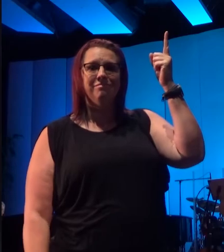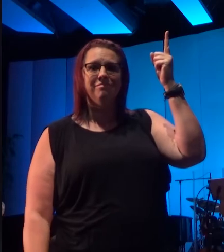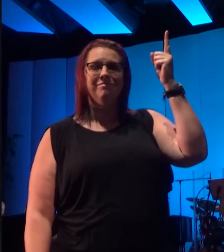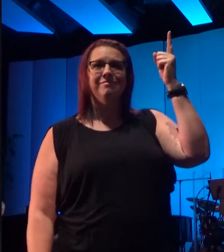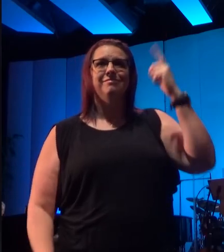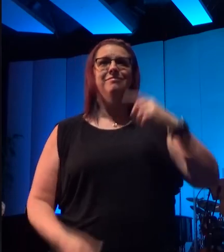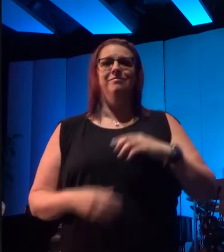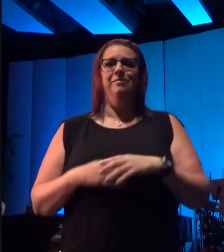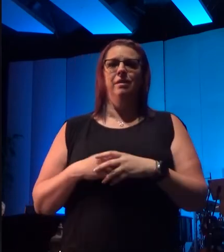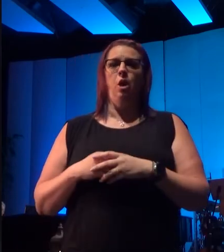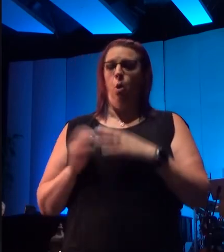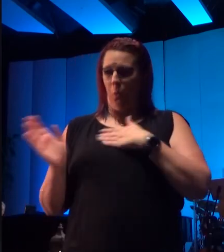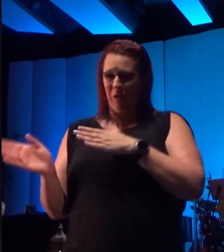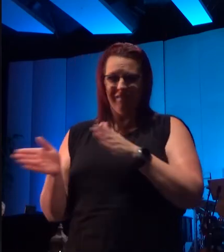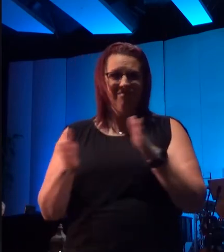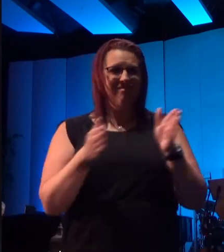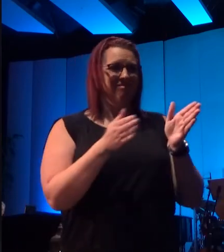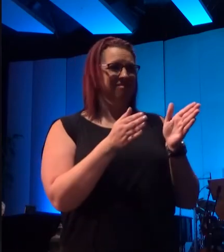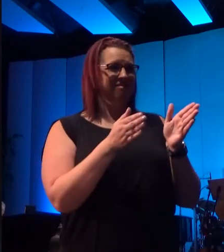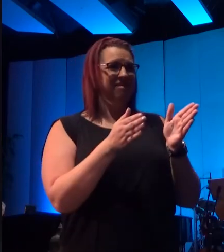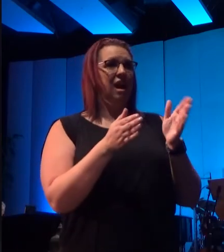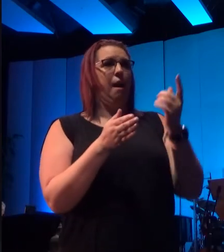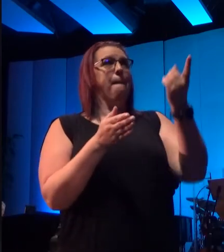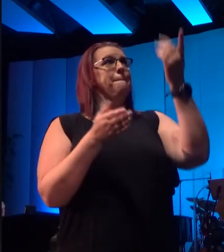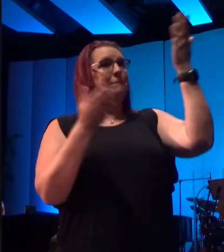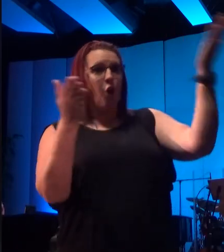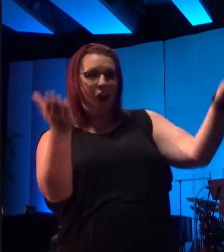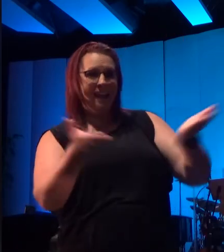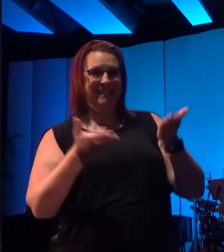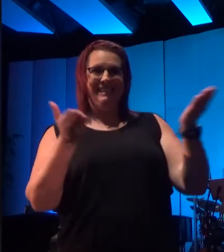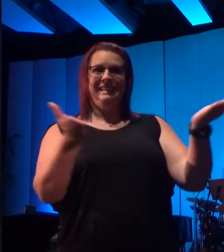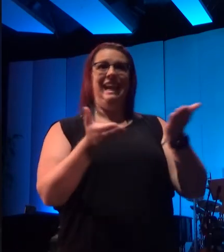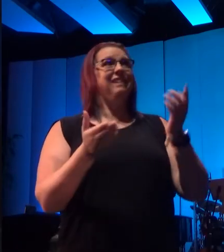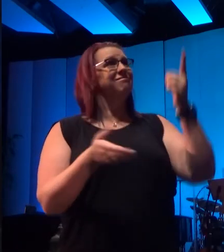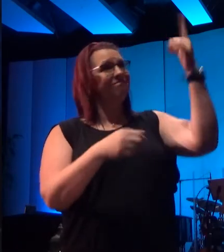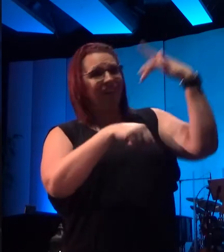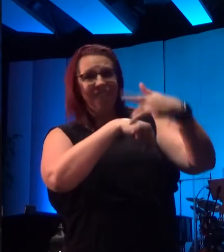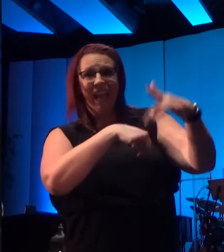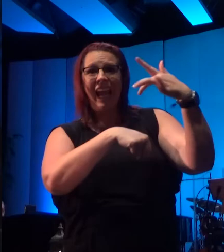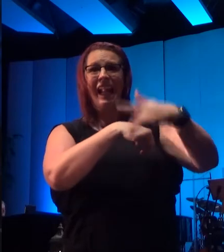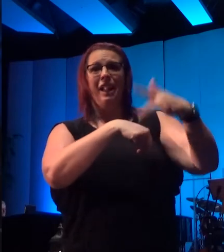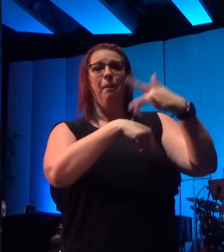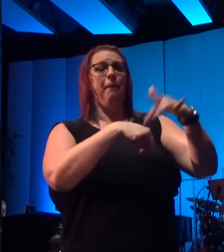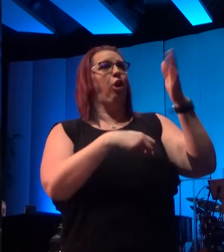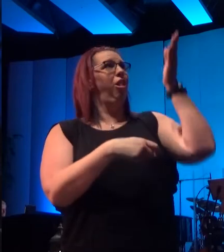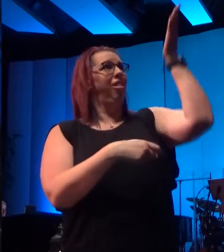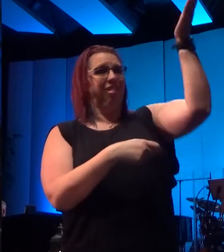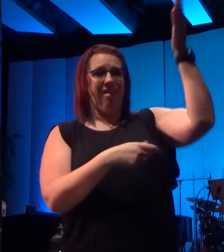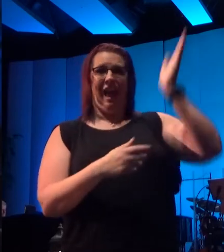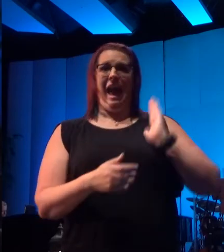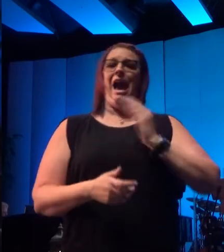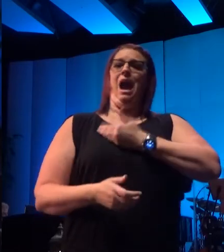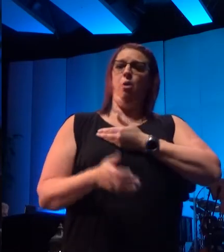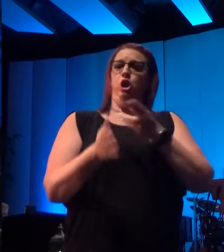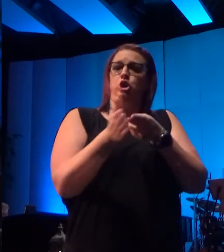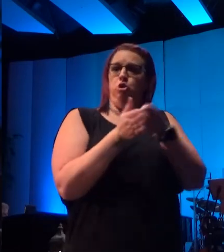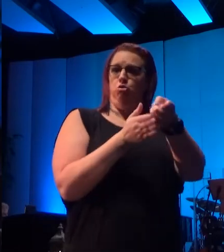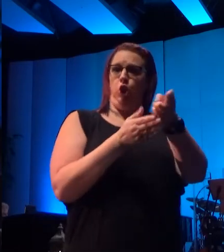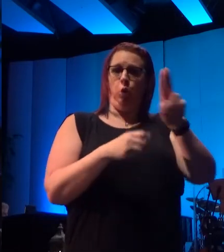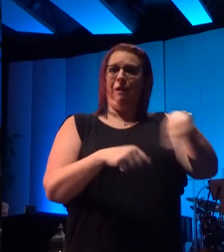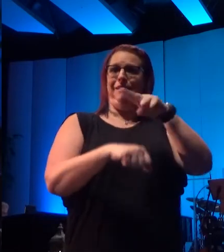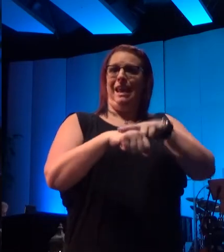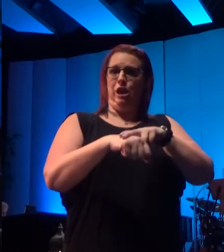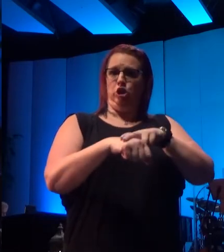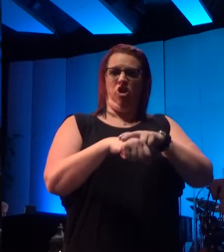We turn into the ever-present, ever-available essence of our true nature. And it is from that place